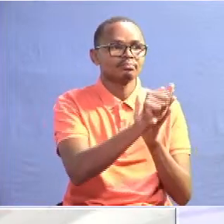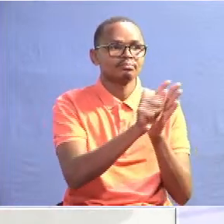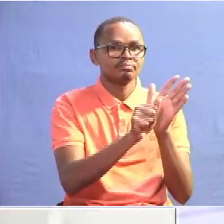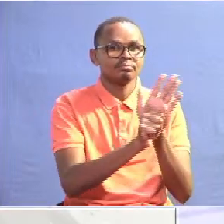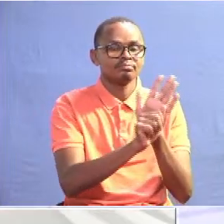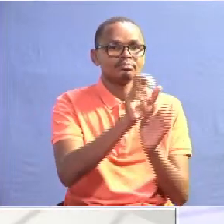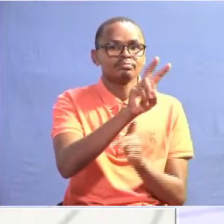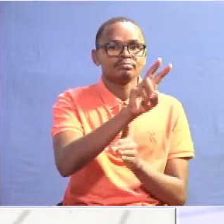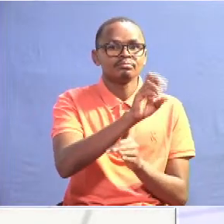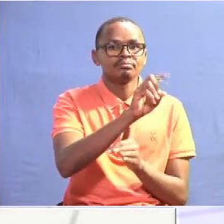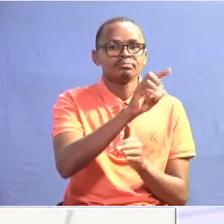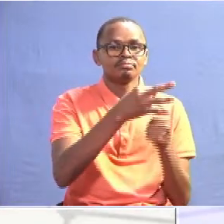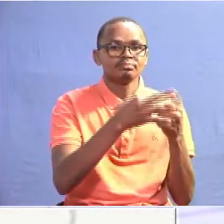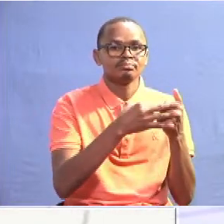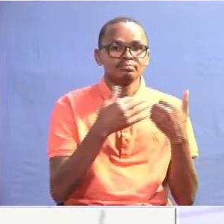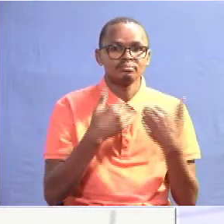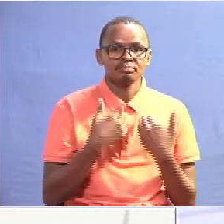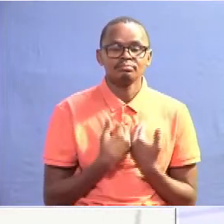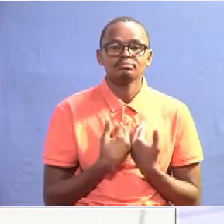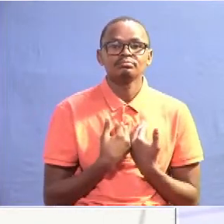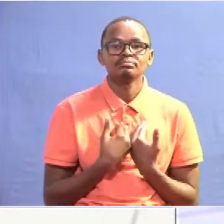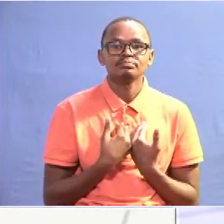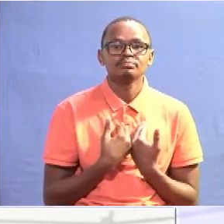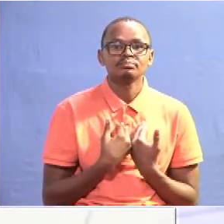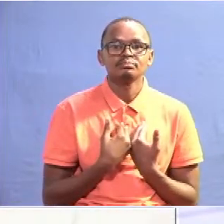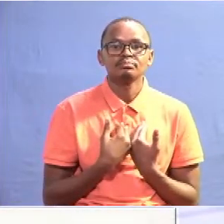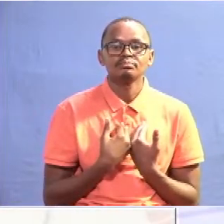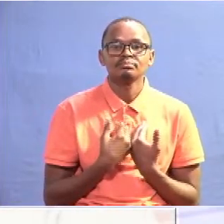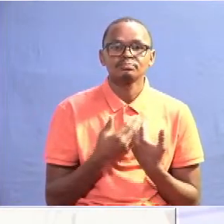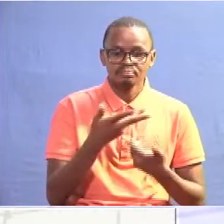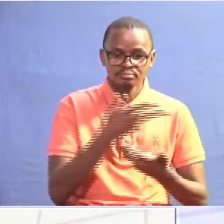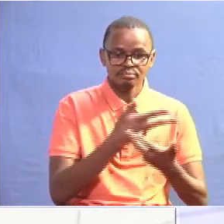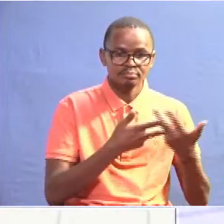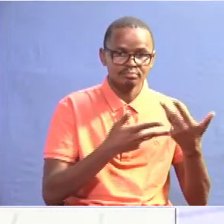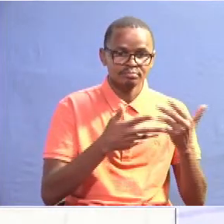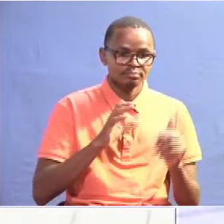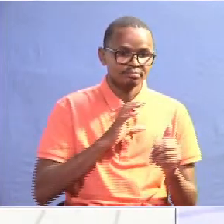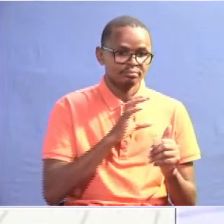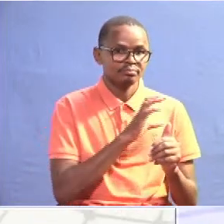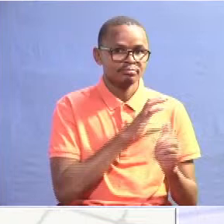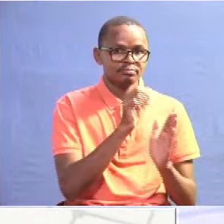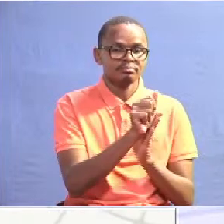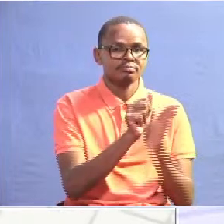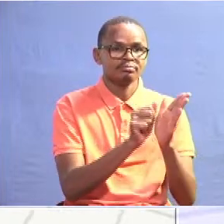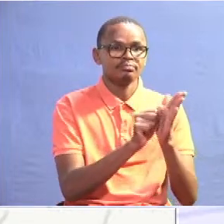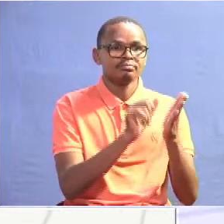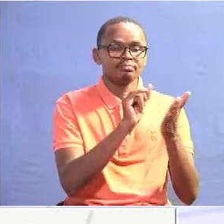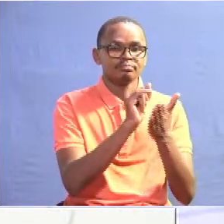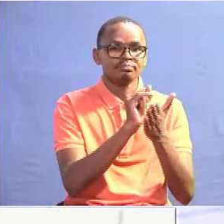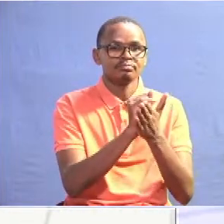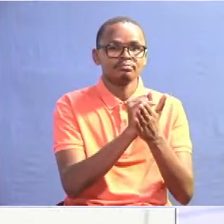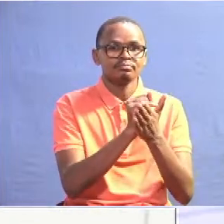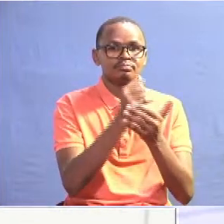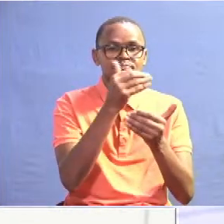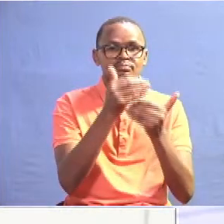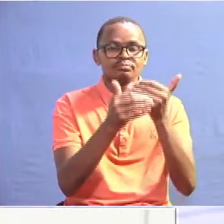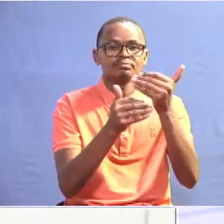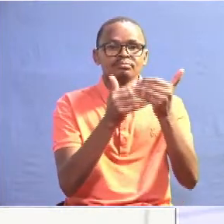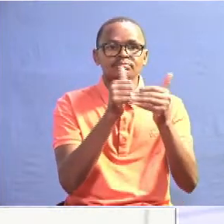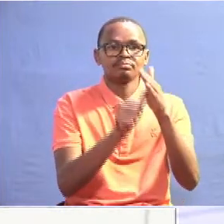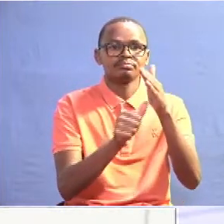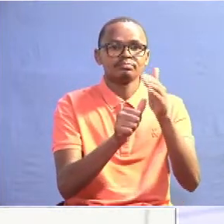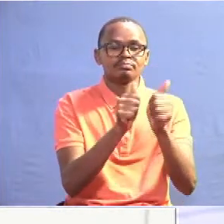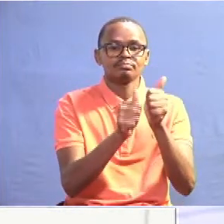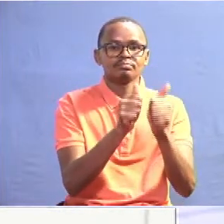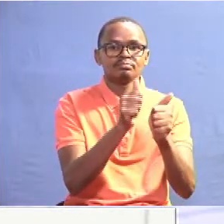of 2018. We have the Integration Commission Act that lay down procedure under which